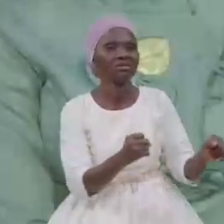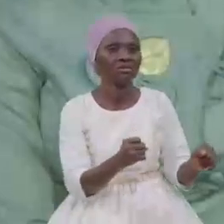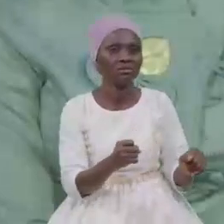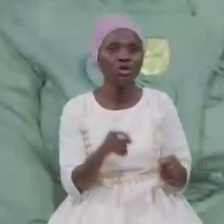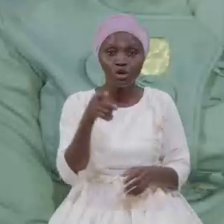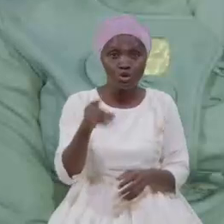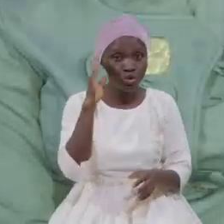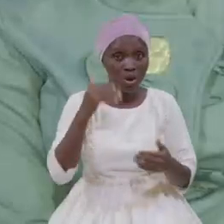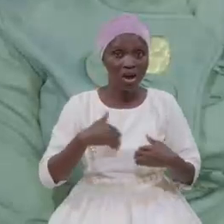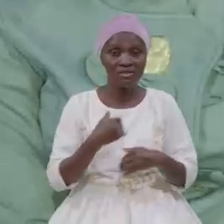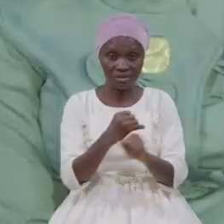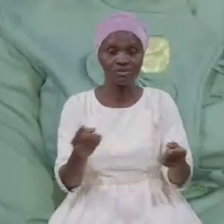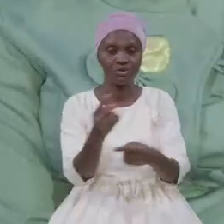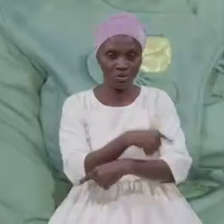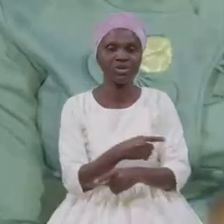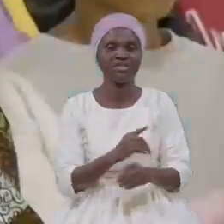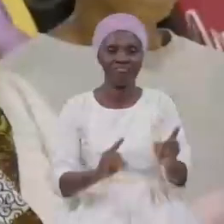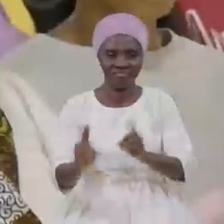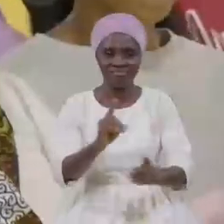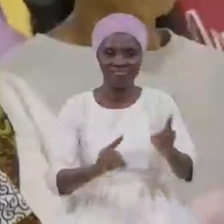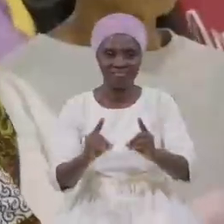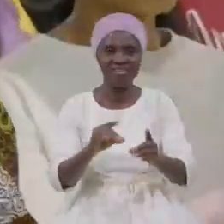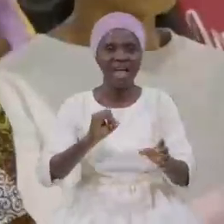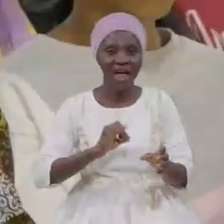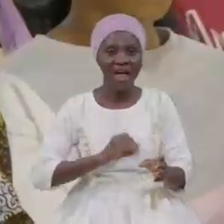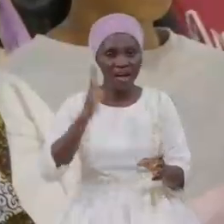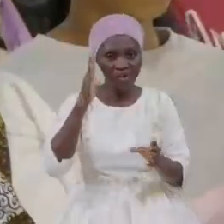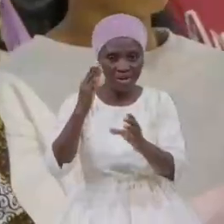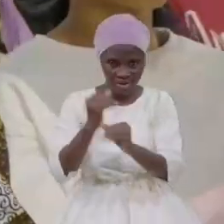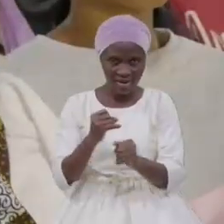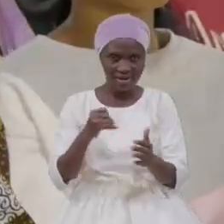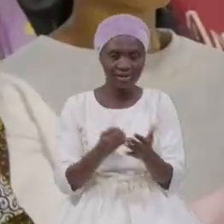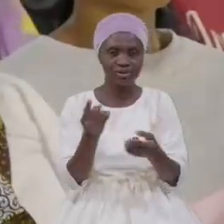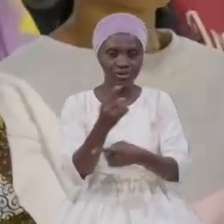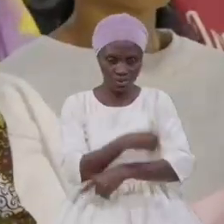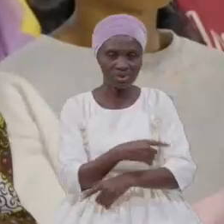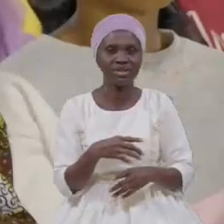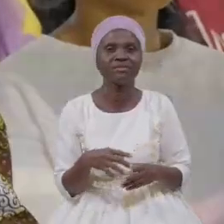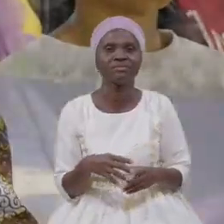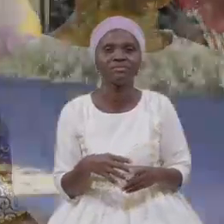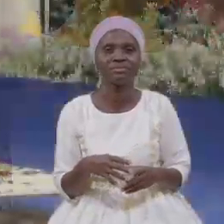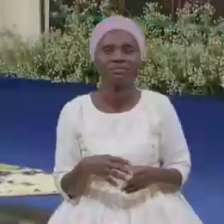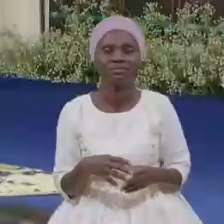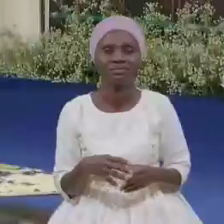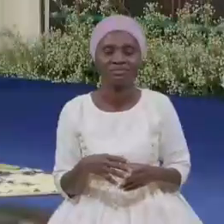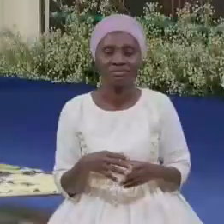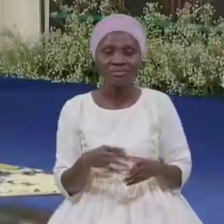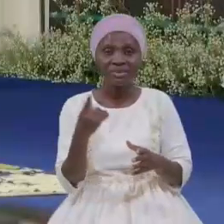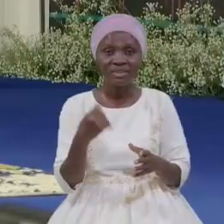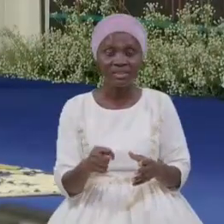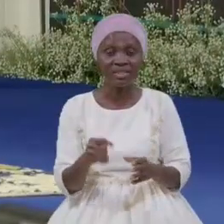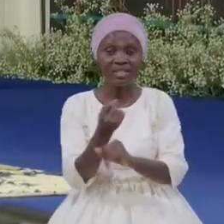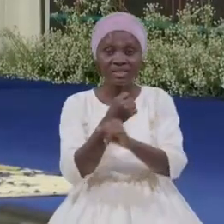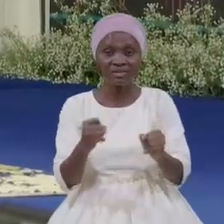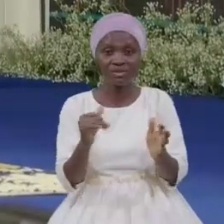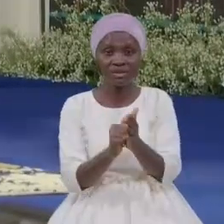Say, I get it today. That salvation that the prophets looked at and they searched